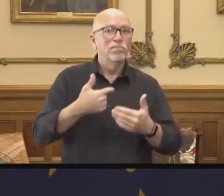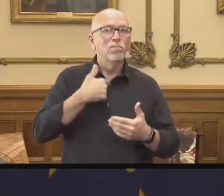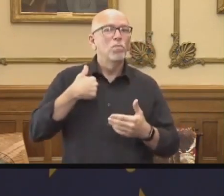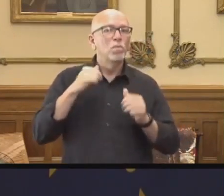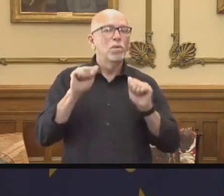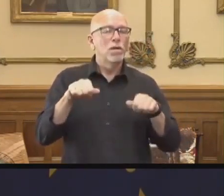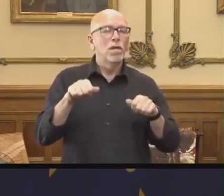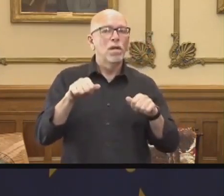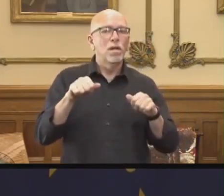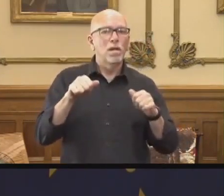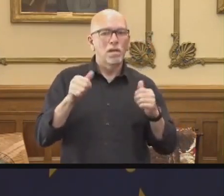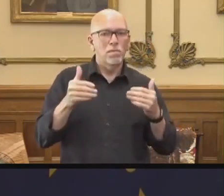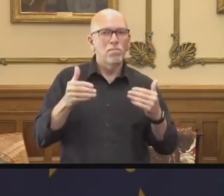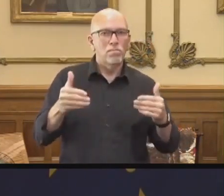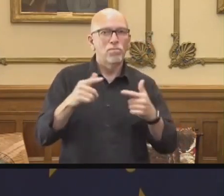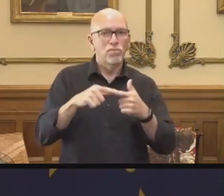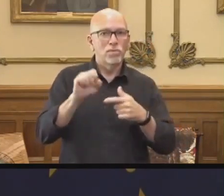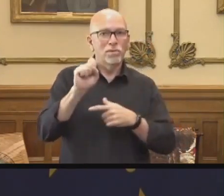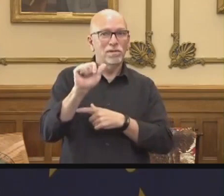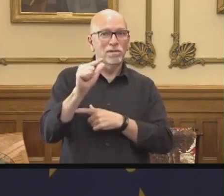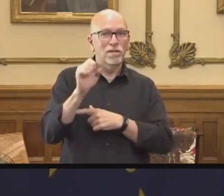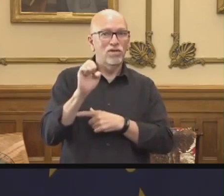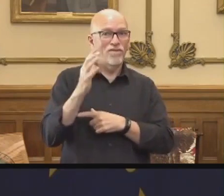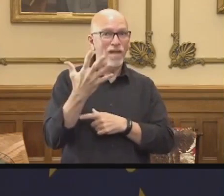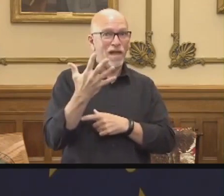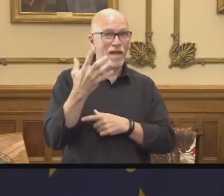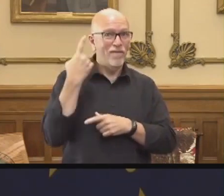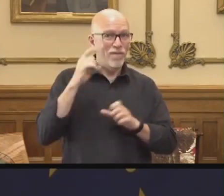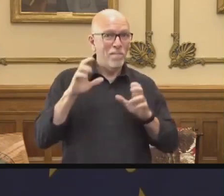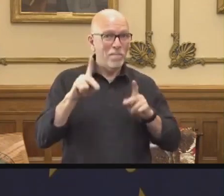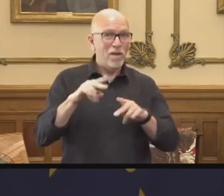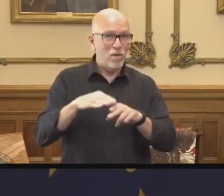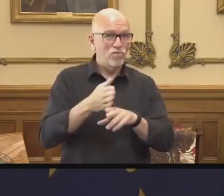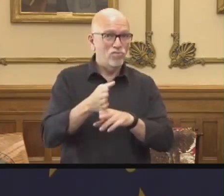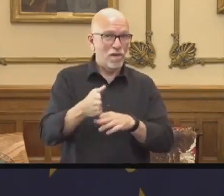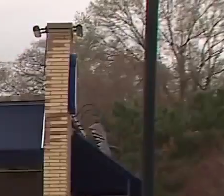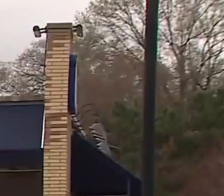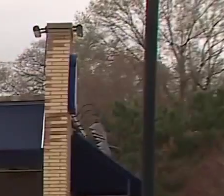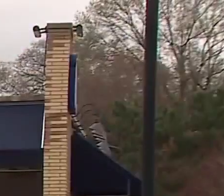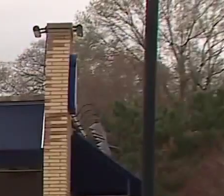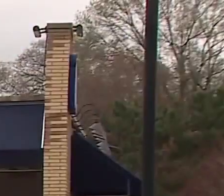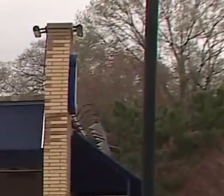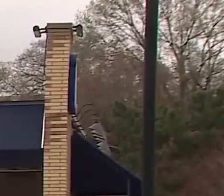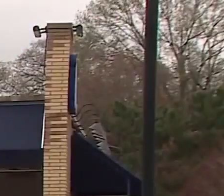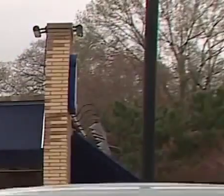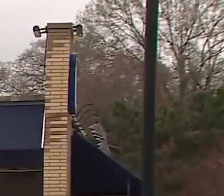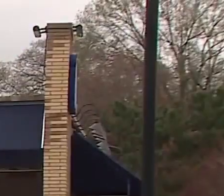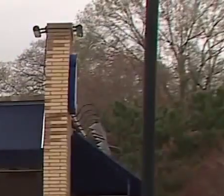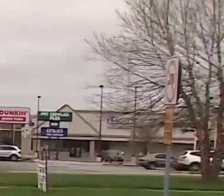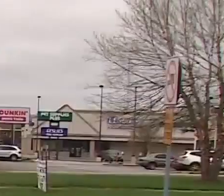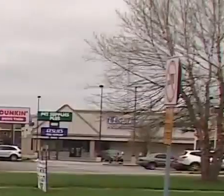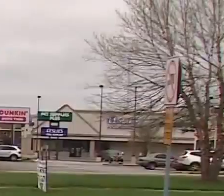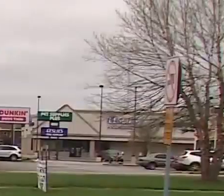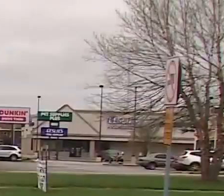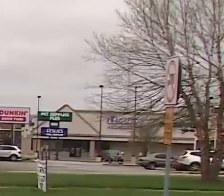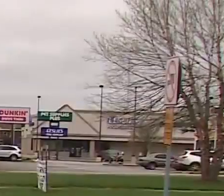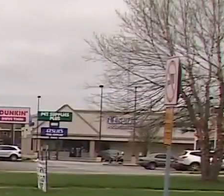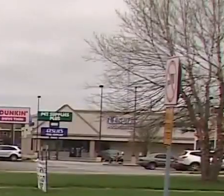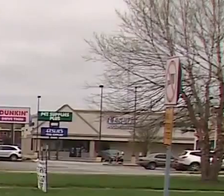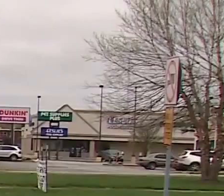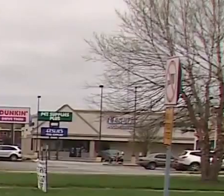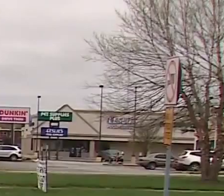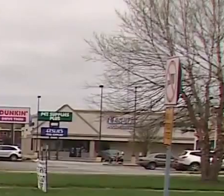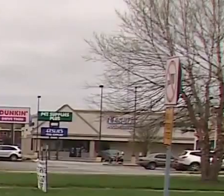able to move on to stage 5 of our back on track plan. At stage 5, all businesses can open at